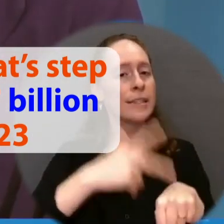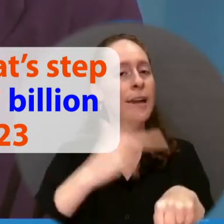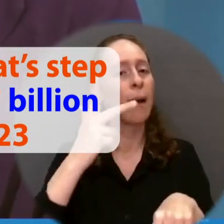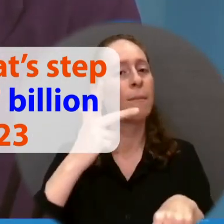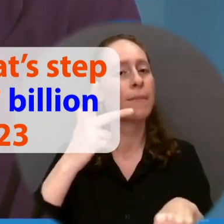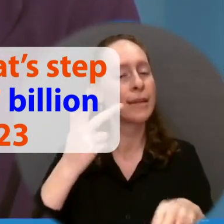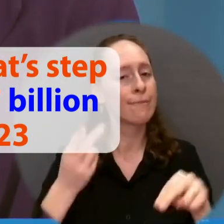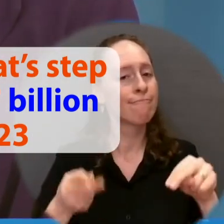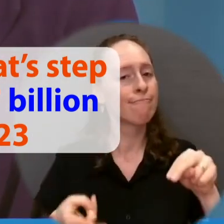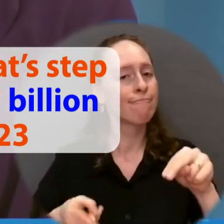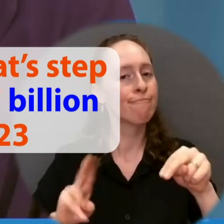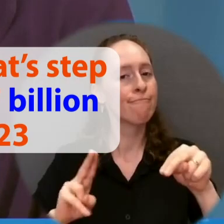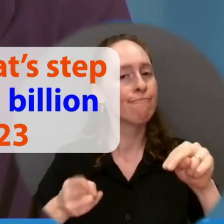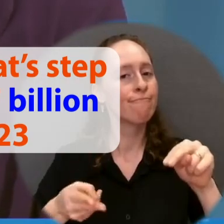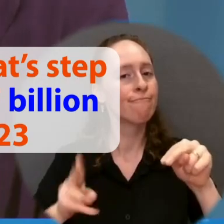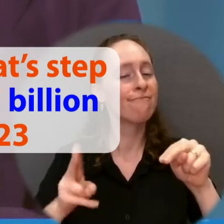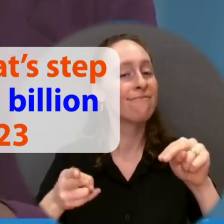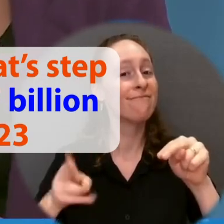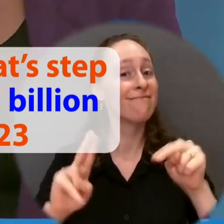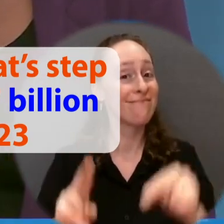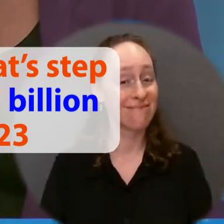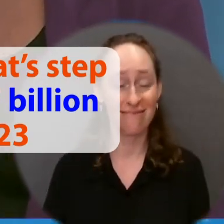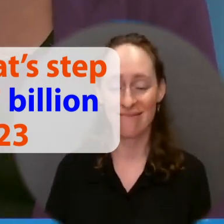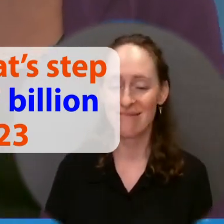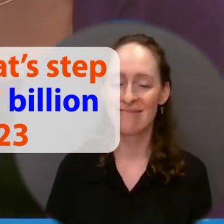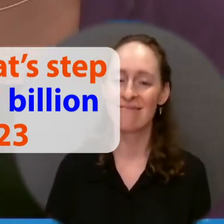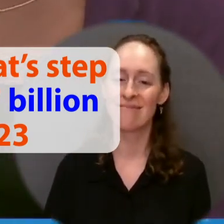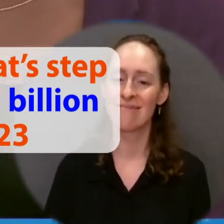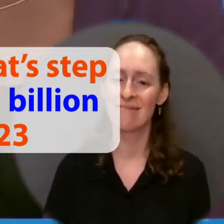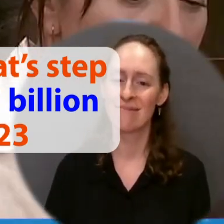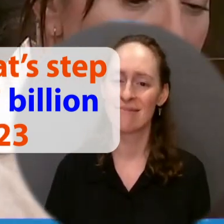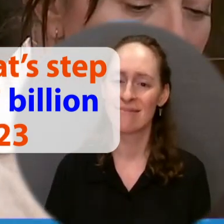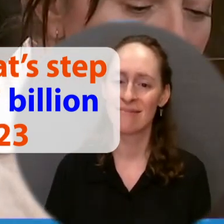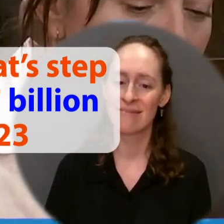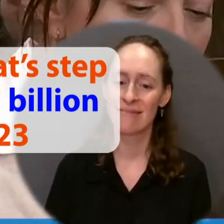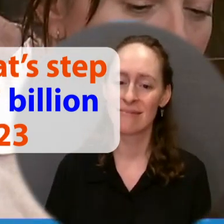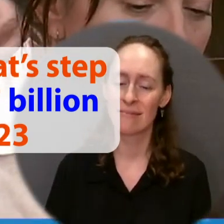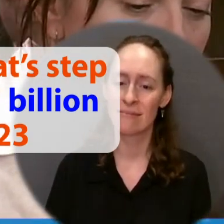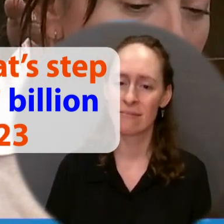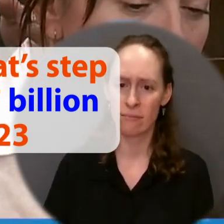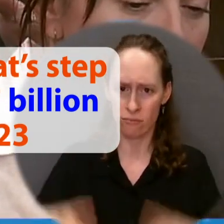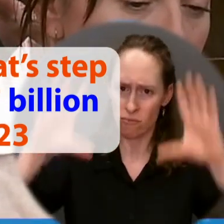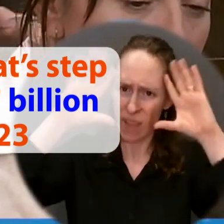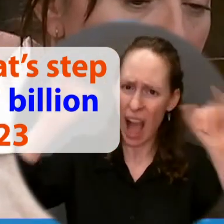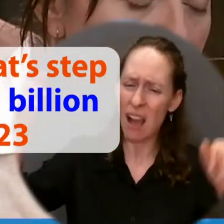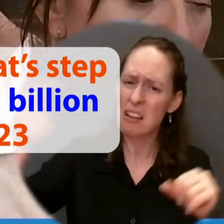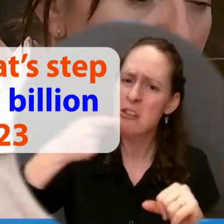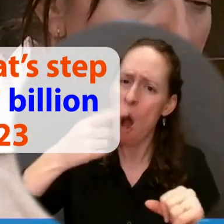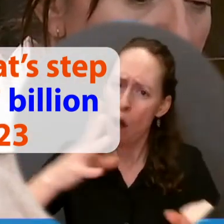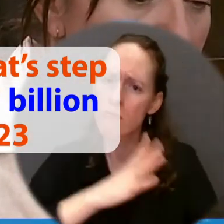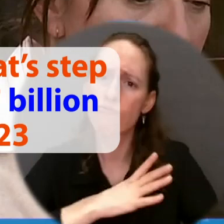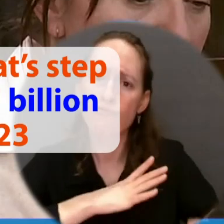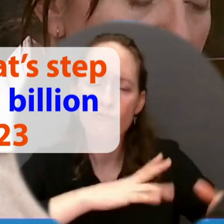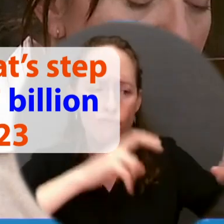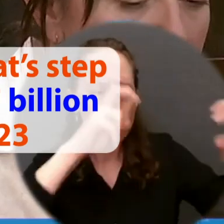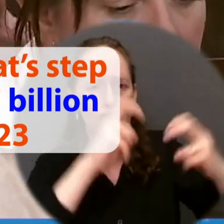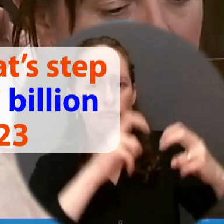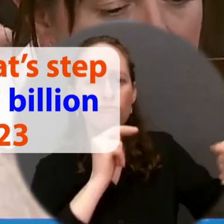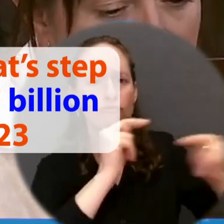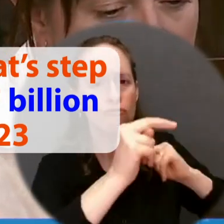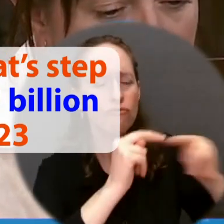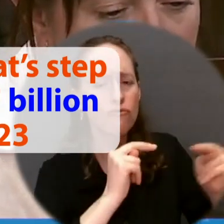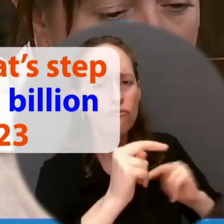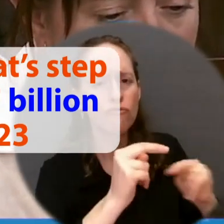step is to do this without conditions. But the president has said, and you have said from this podium, that he is open to these negotiations and